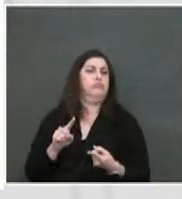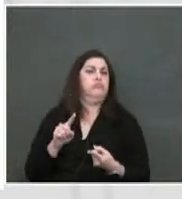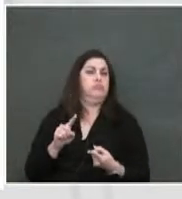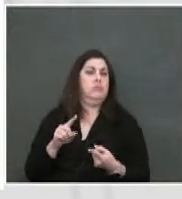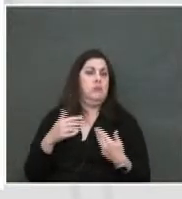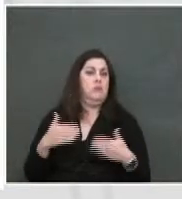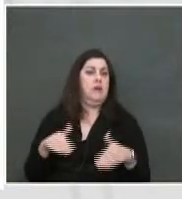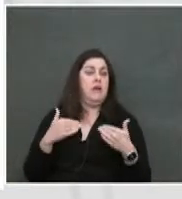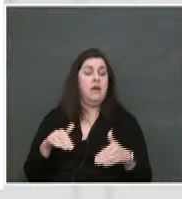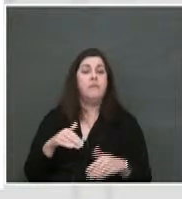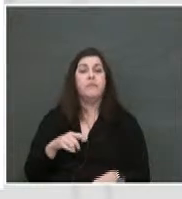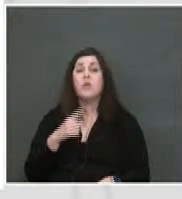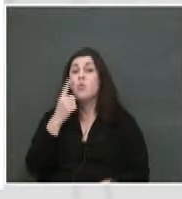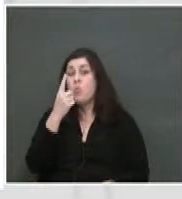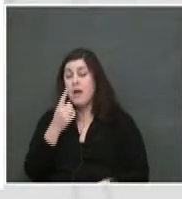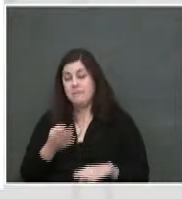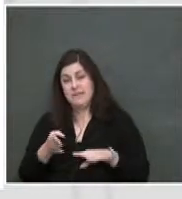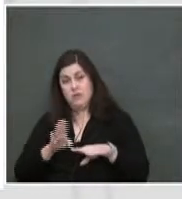increase